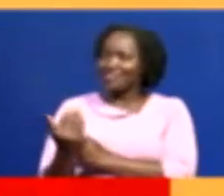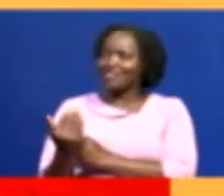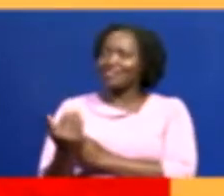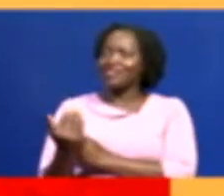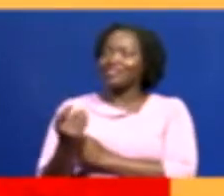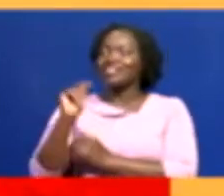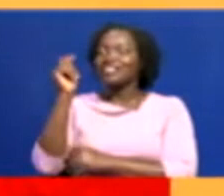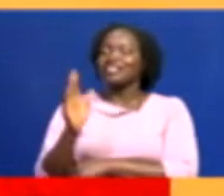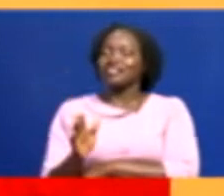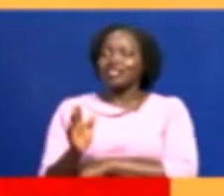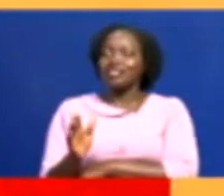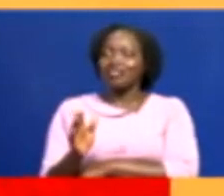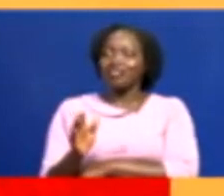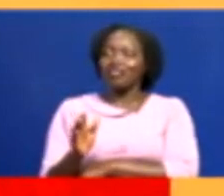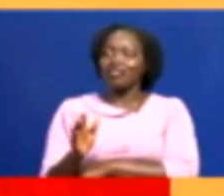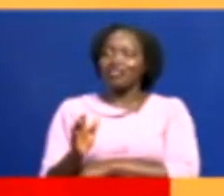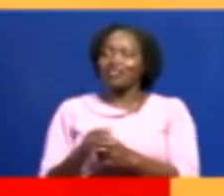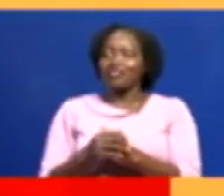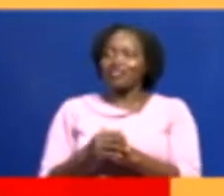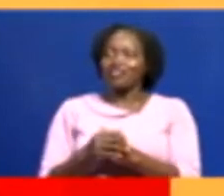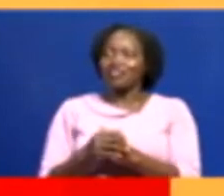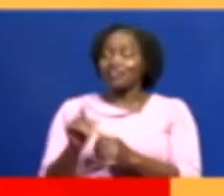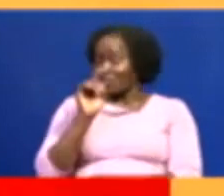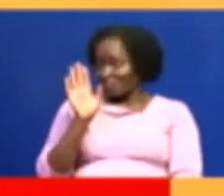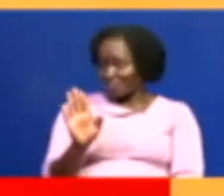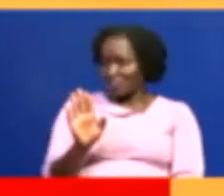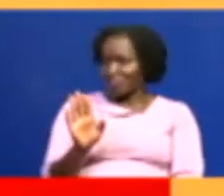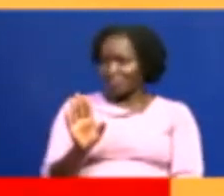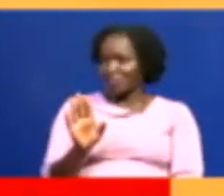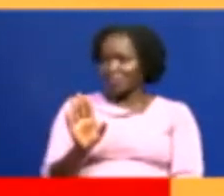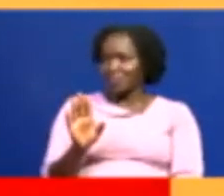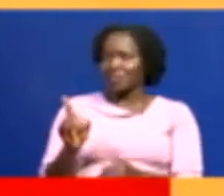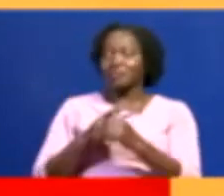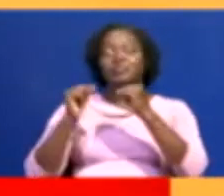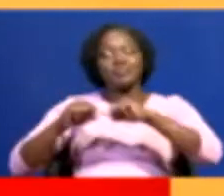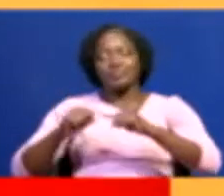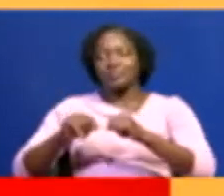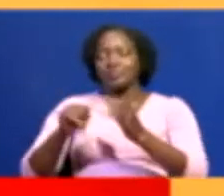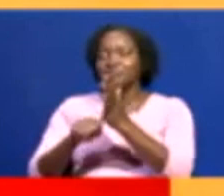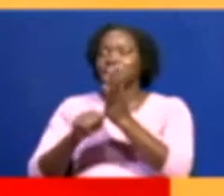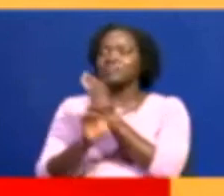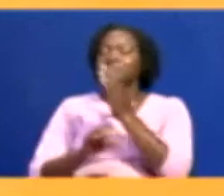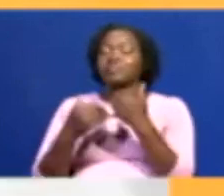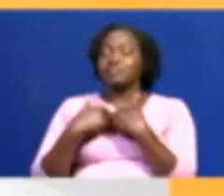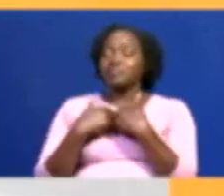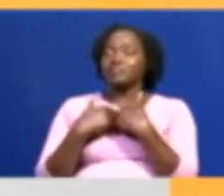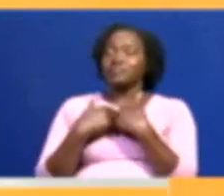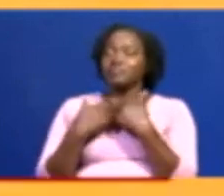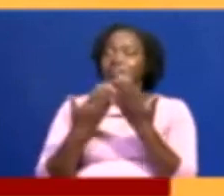to Kenyans. Mm-hmm. I think, as per your question, first of all, we must agree that there is a problem in the country. Mm-hmm.